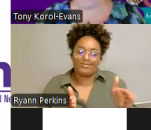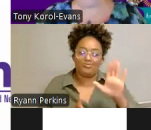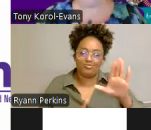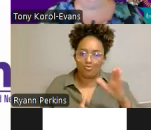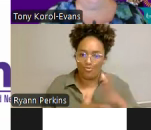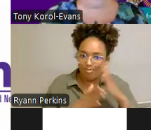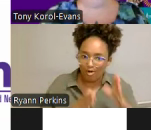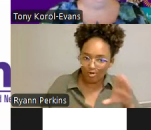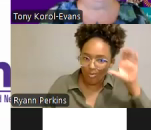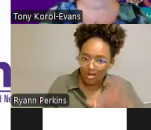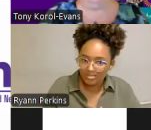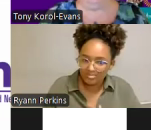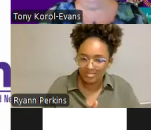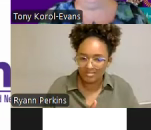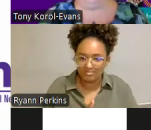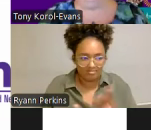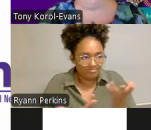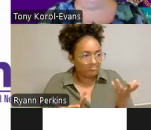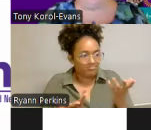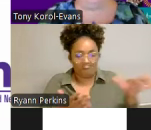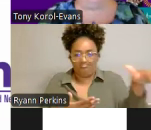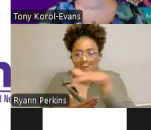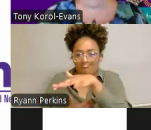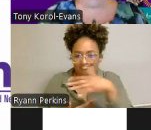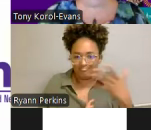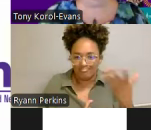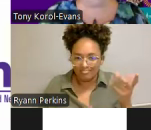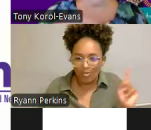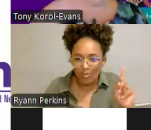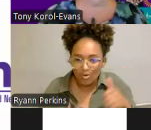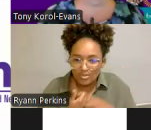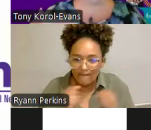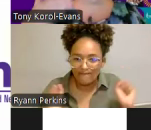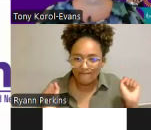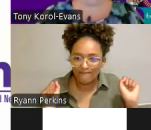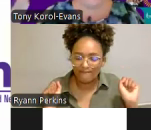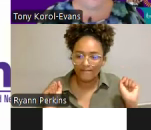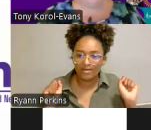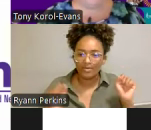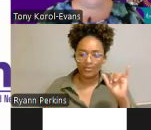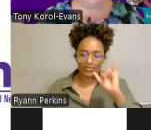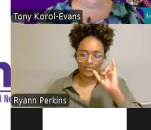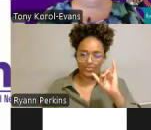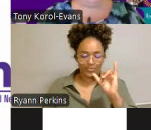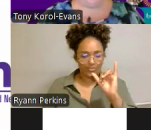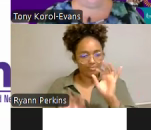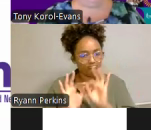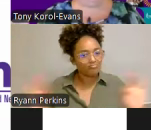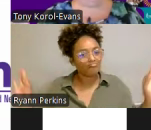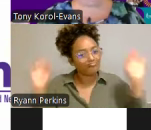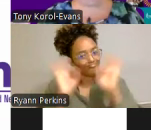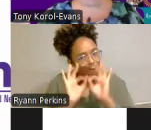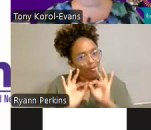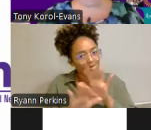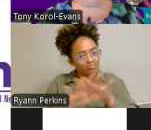And that is a really powerful quote when you think about how, when we talk about that difference, right?